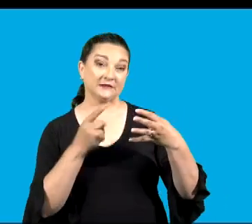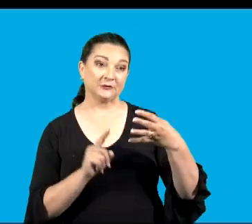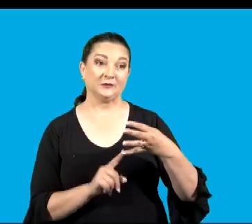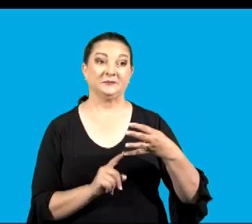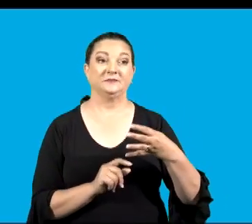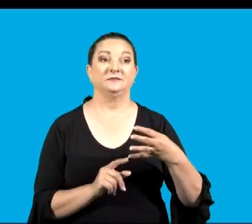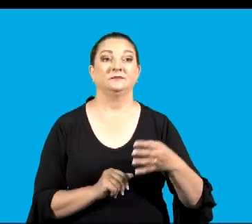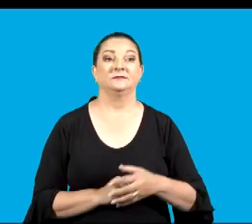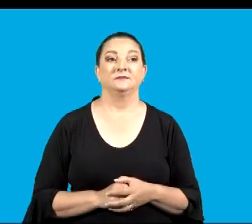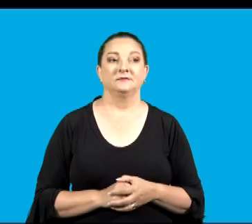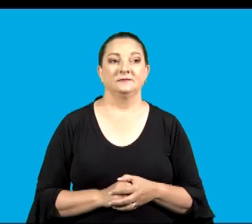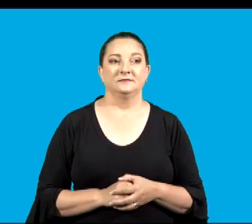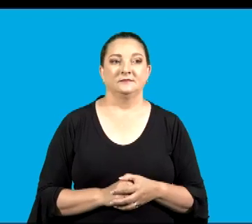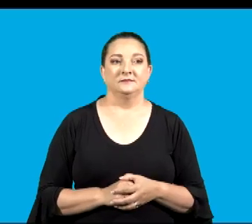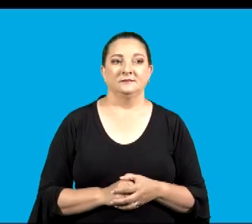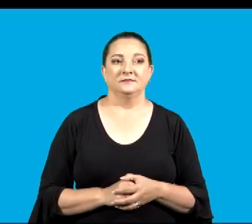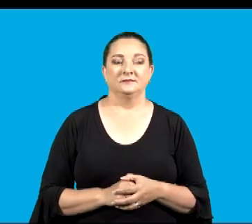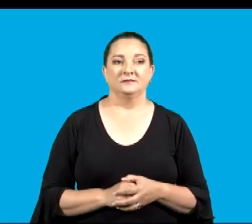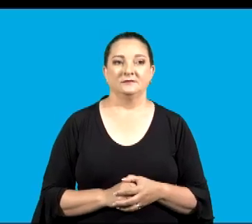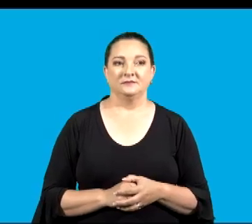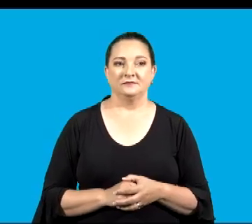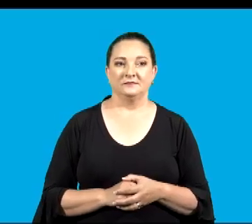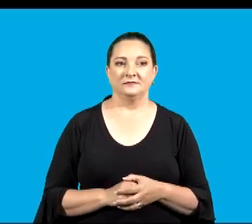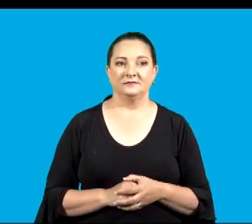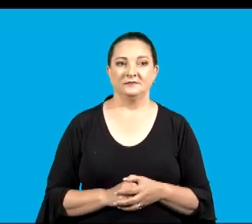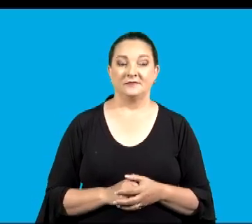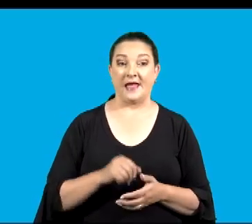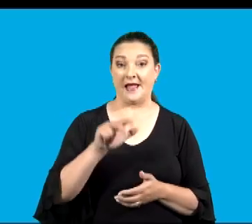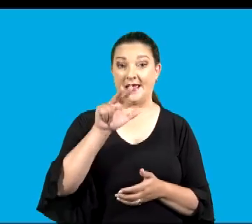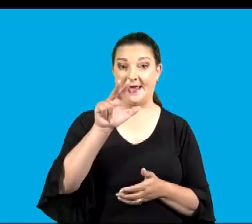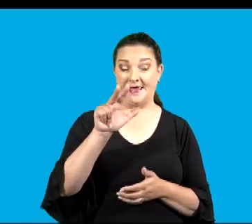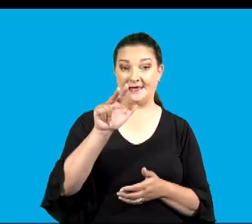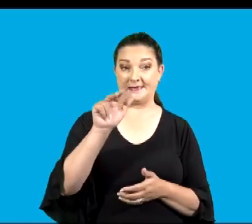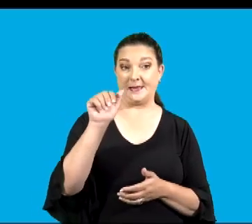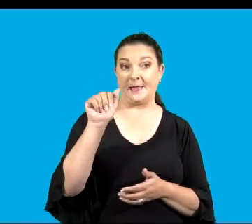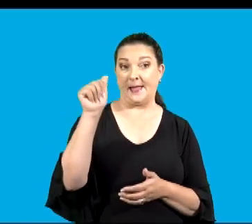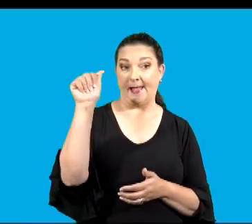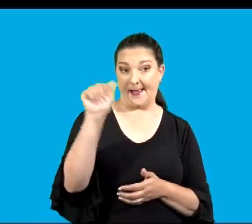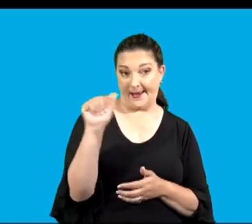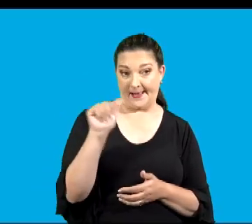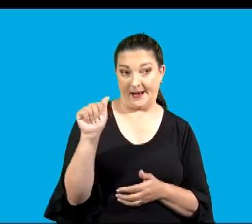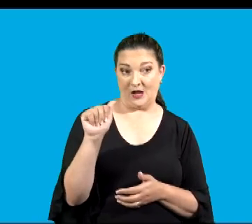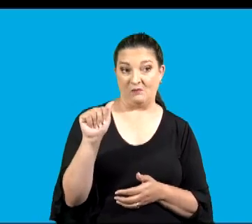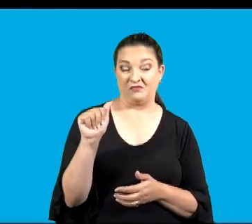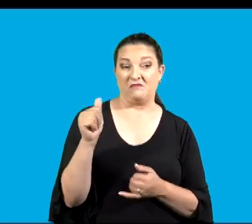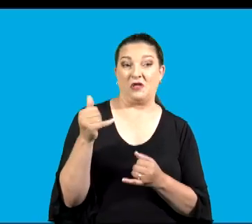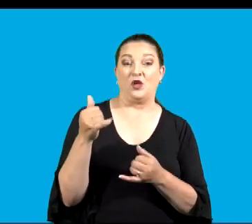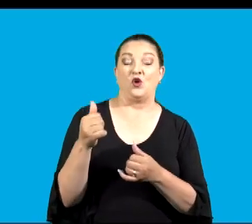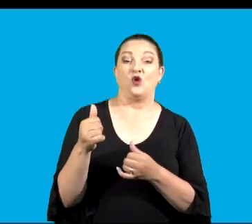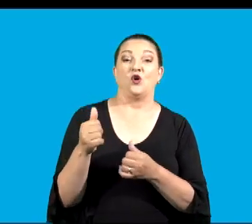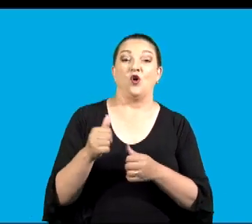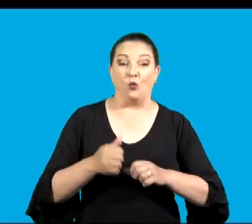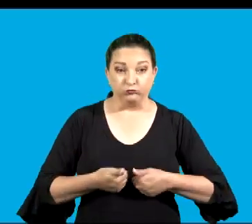4, and it reads, an incorrect posting on the returns on 8